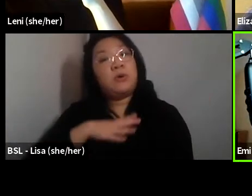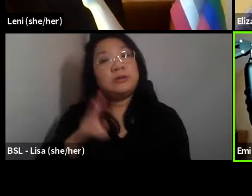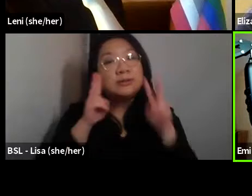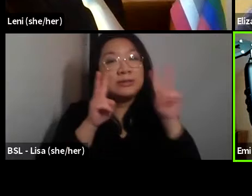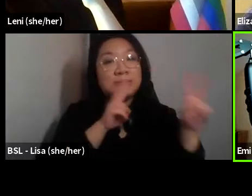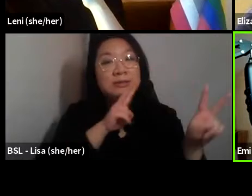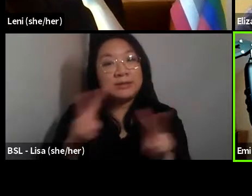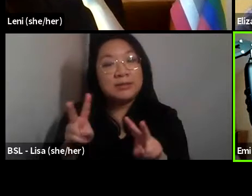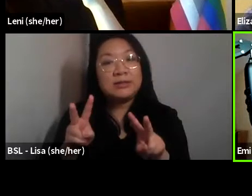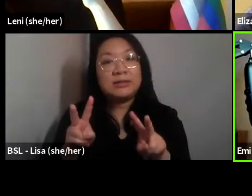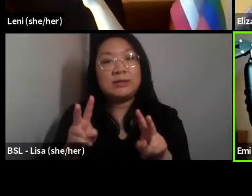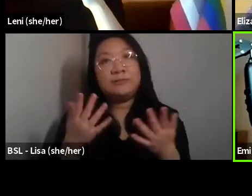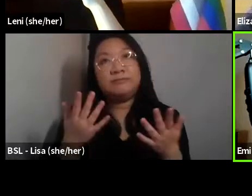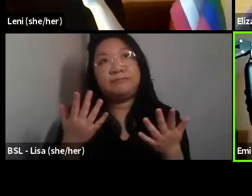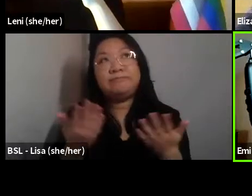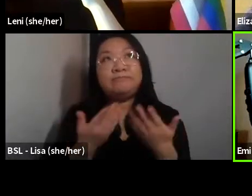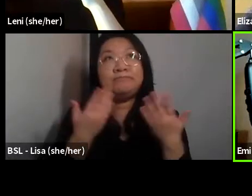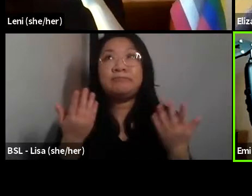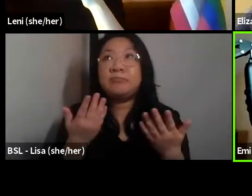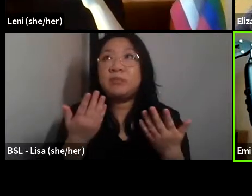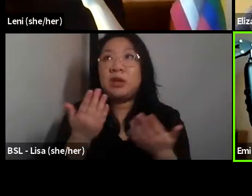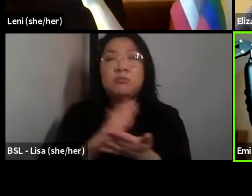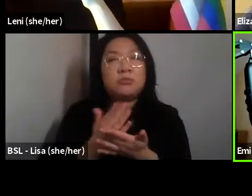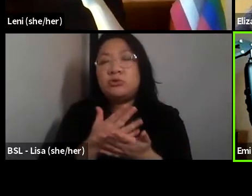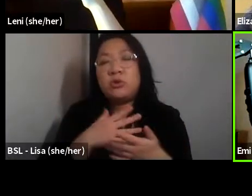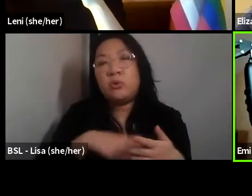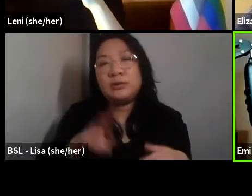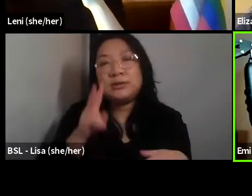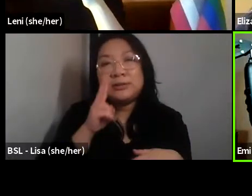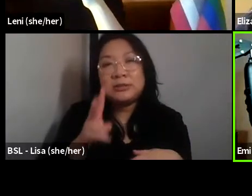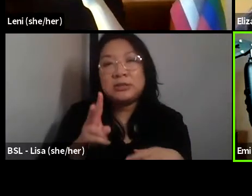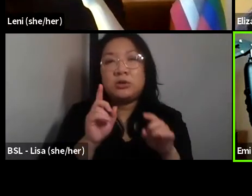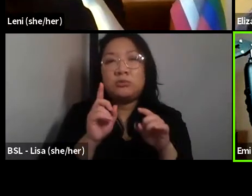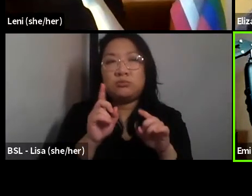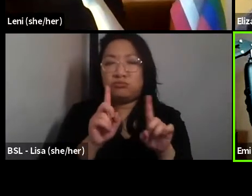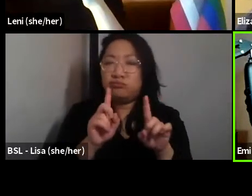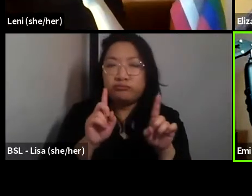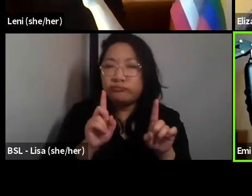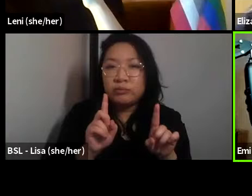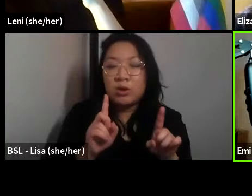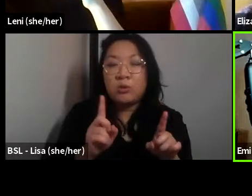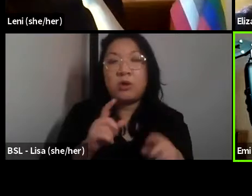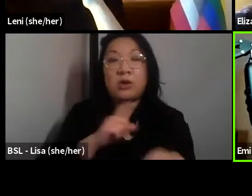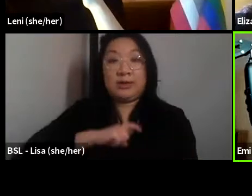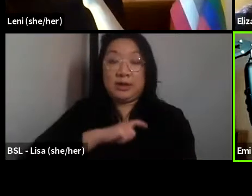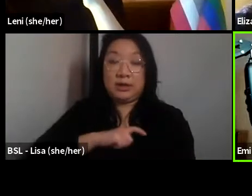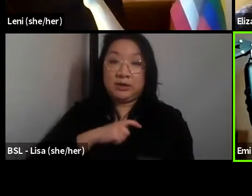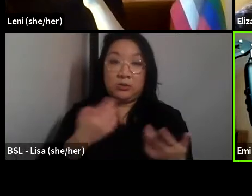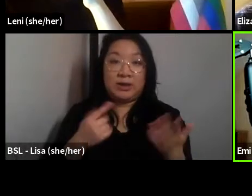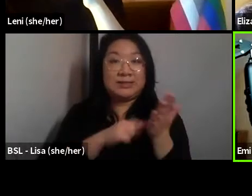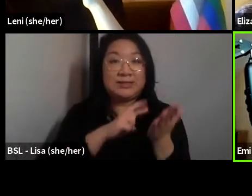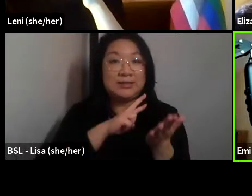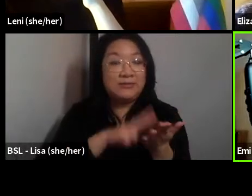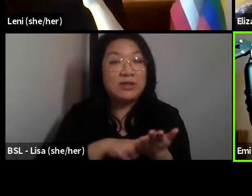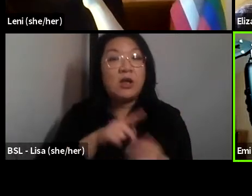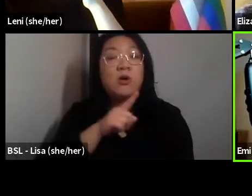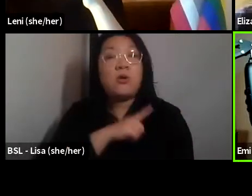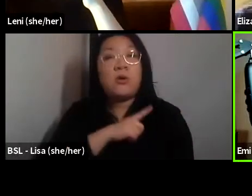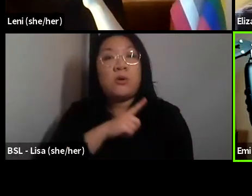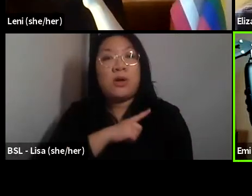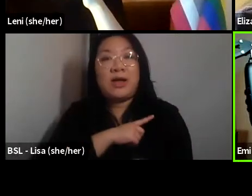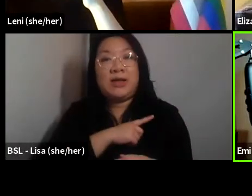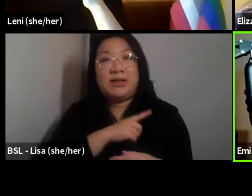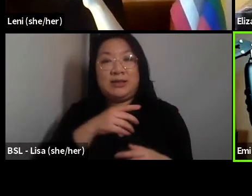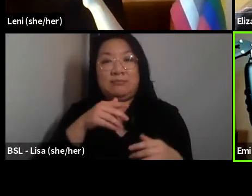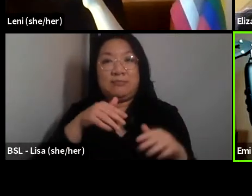even know what I would want an asexual to be represented as a character in a TV show, because we're so